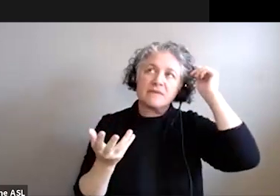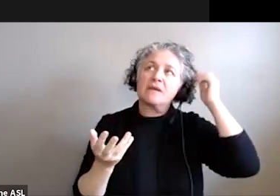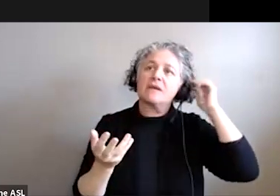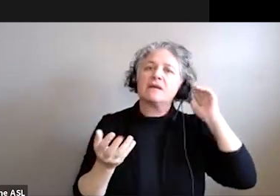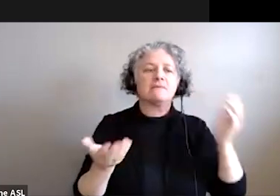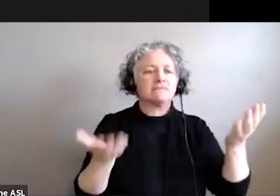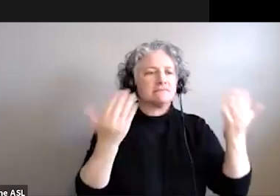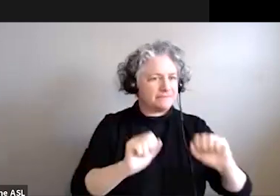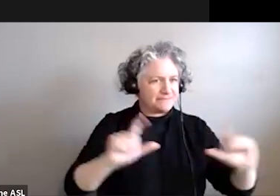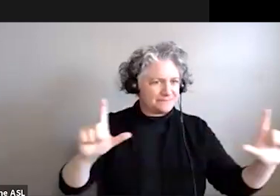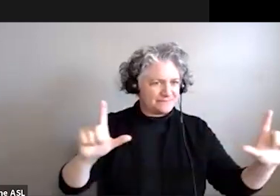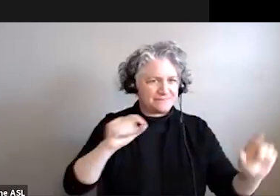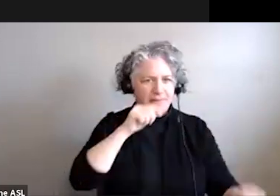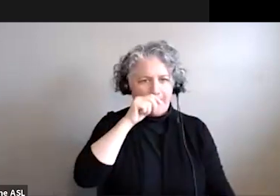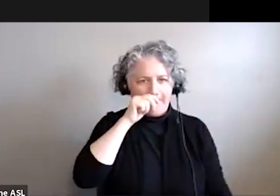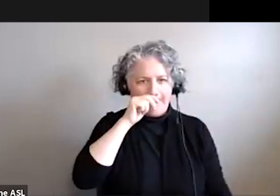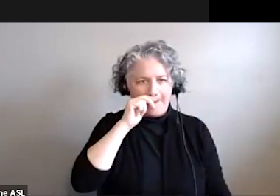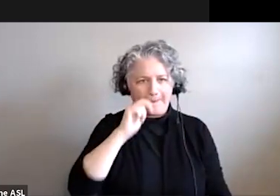go to the next slide.